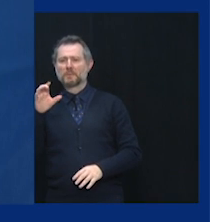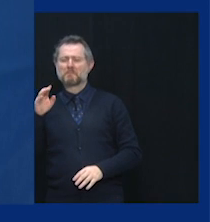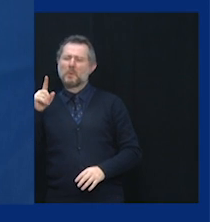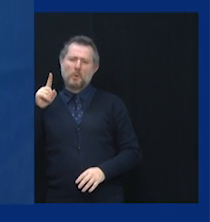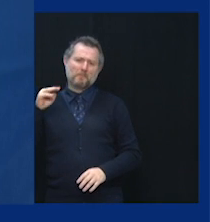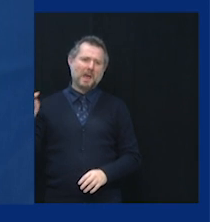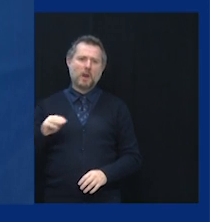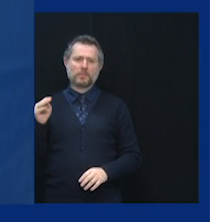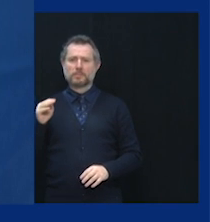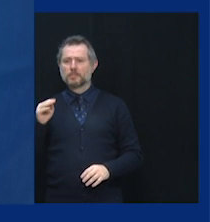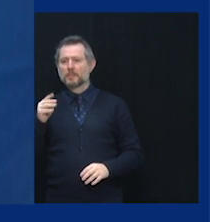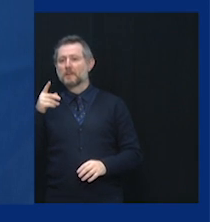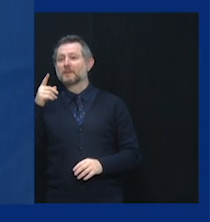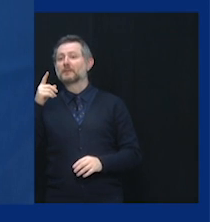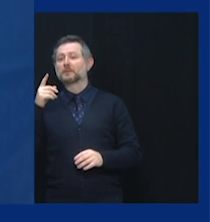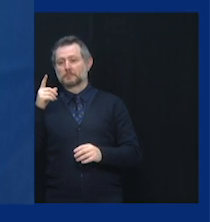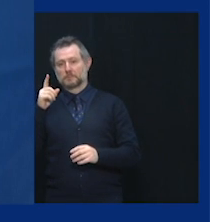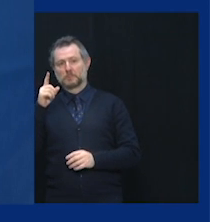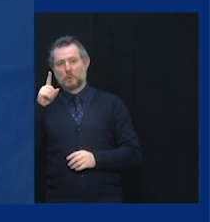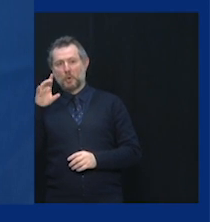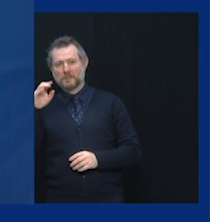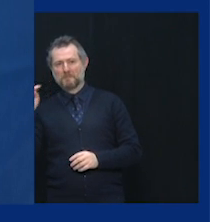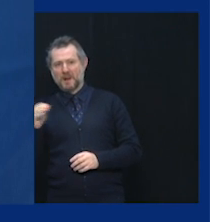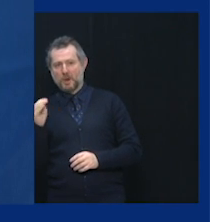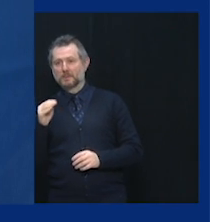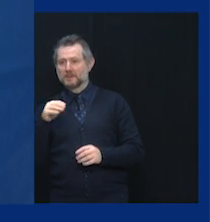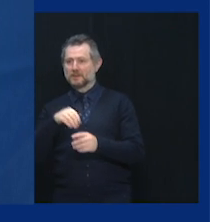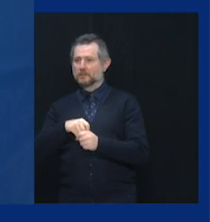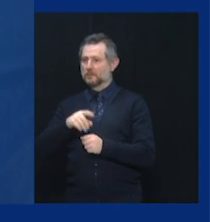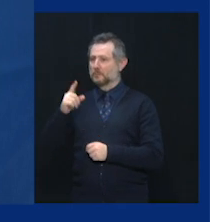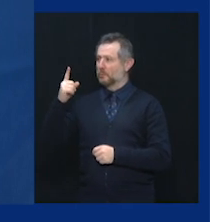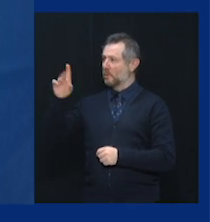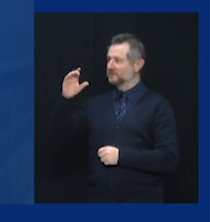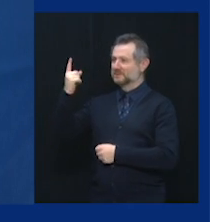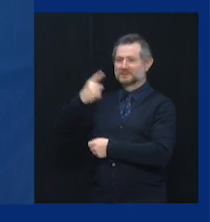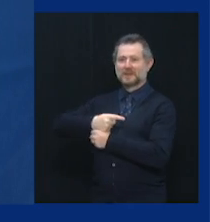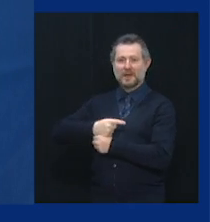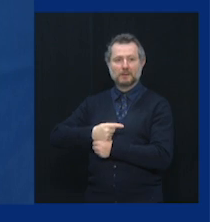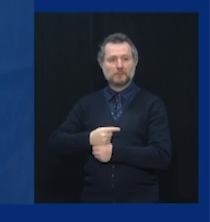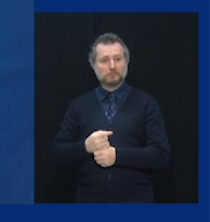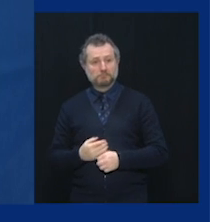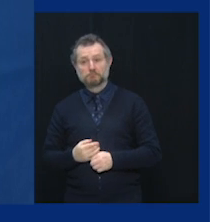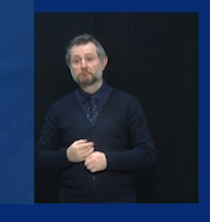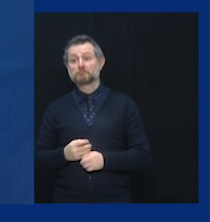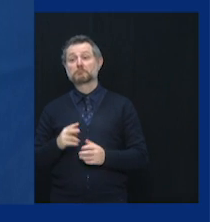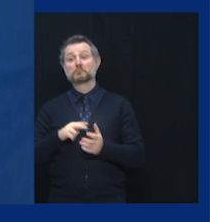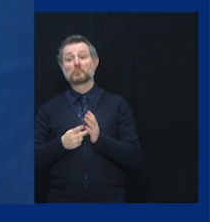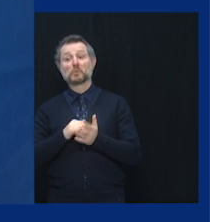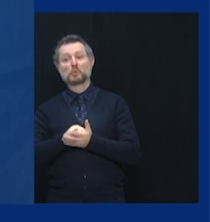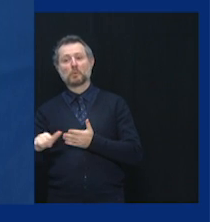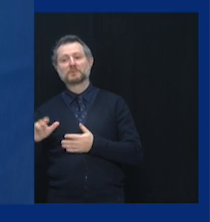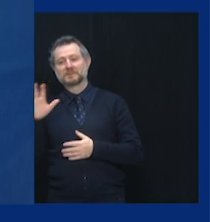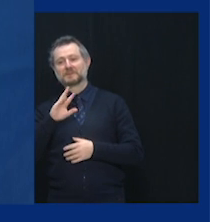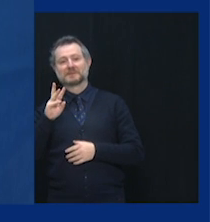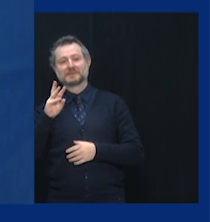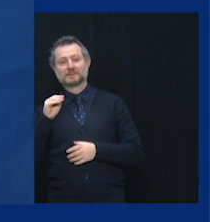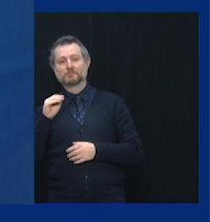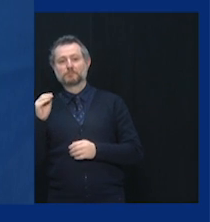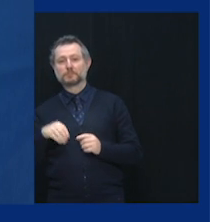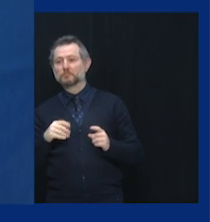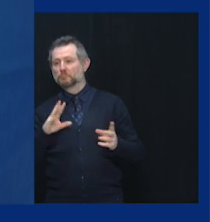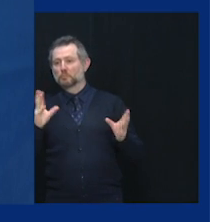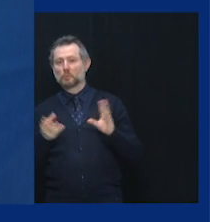per day. New York State is about 6% of the population. That means we would get about 60,000 doses per day. That's about